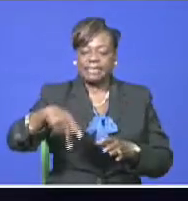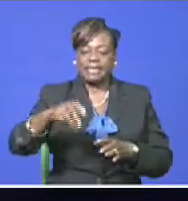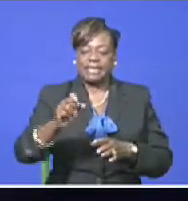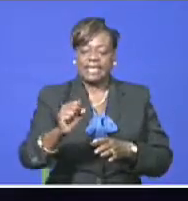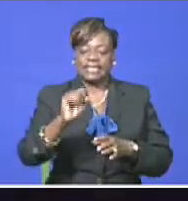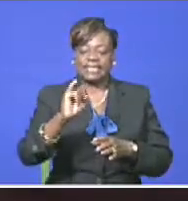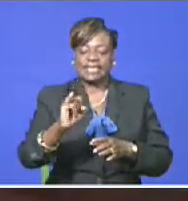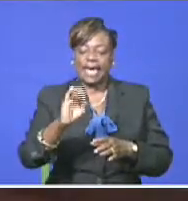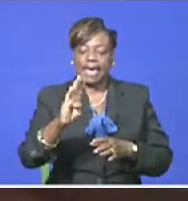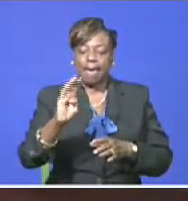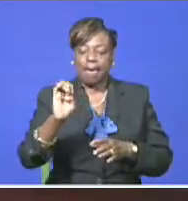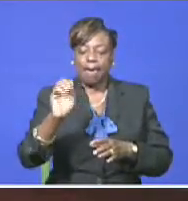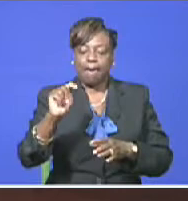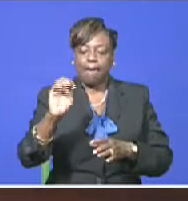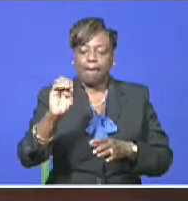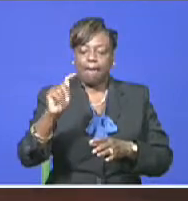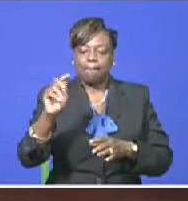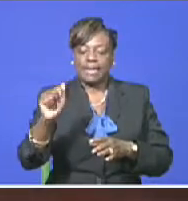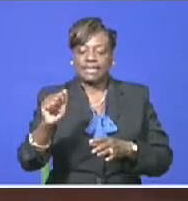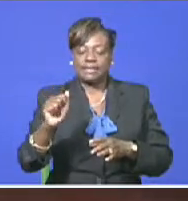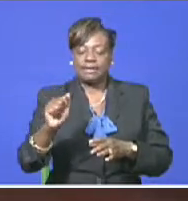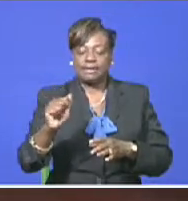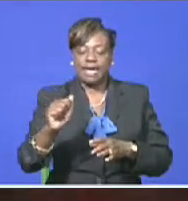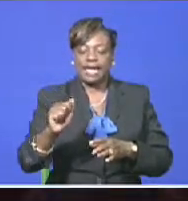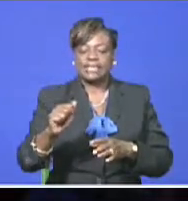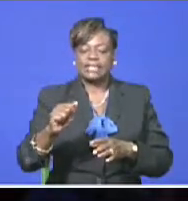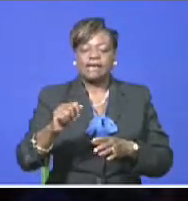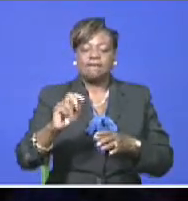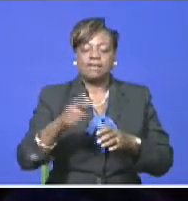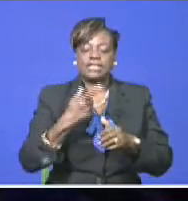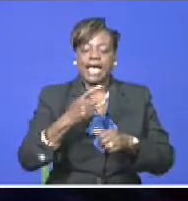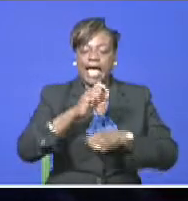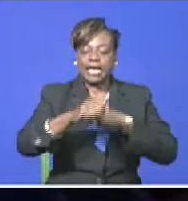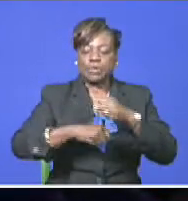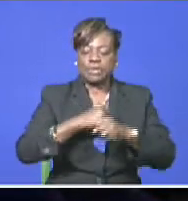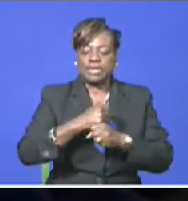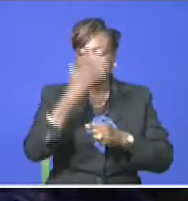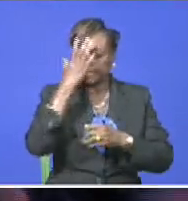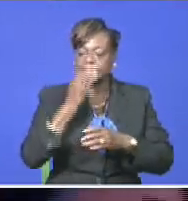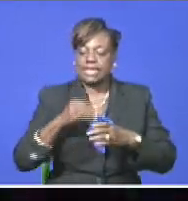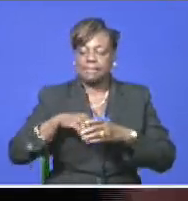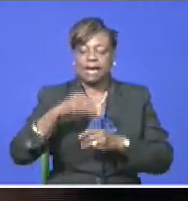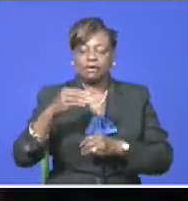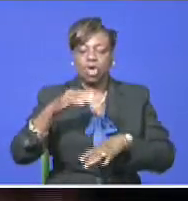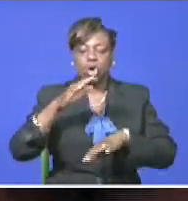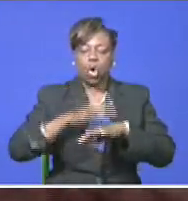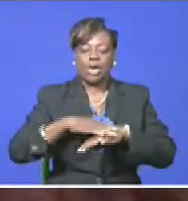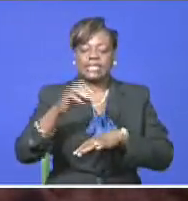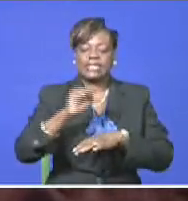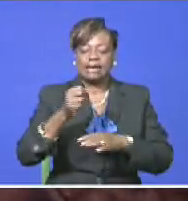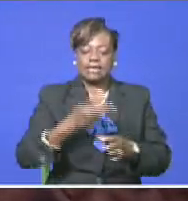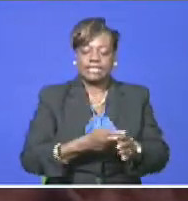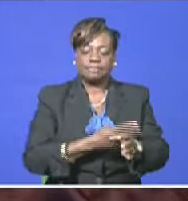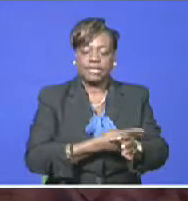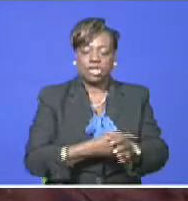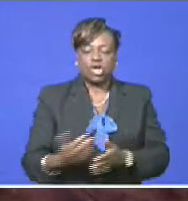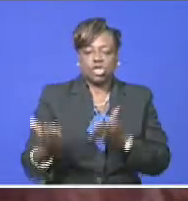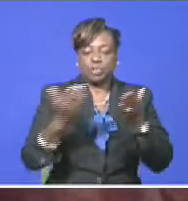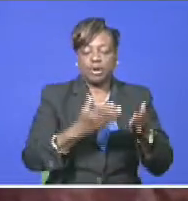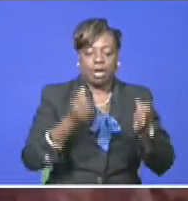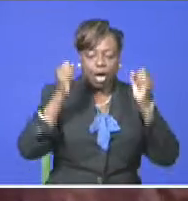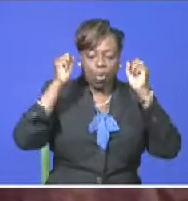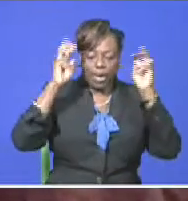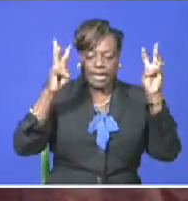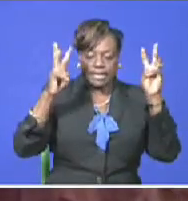hosted its fourth annual Sleep Out for the Homeless on Saunders Beach. Now, the Sleep Out is designed to bring awareness to the problem